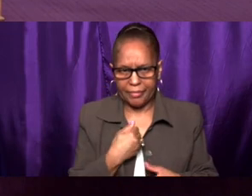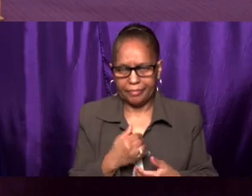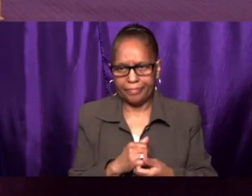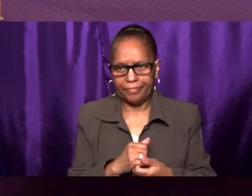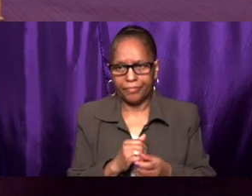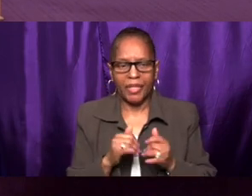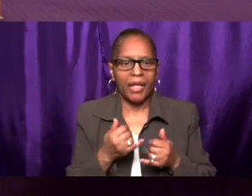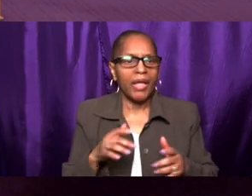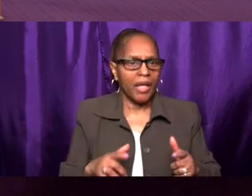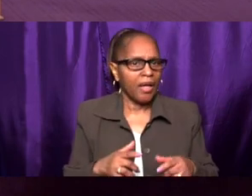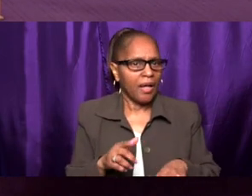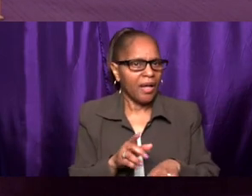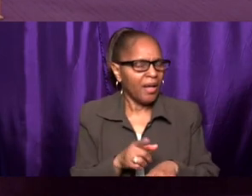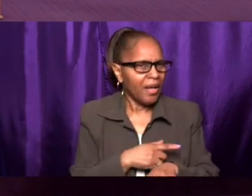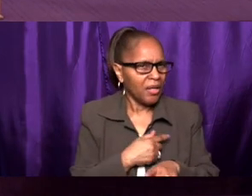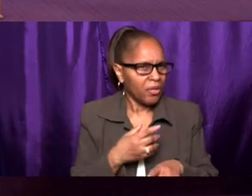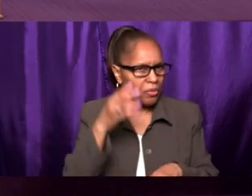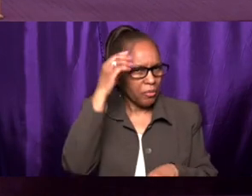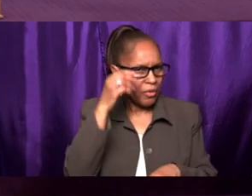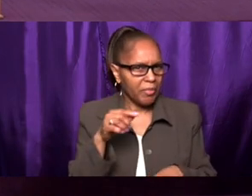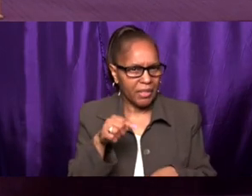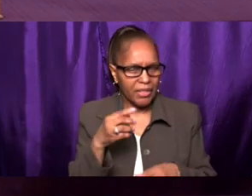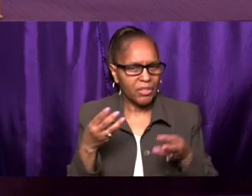How long has he been this way?